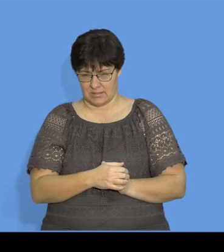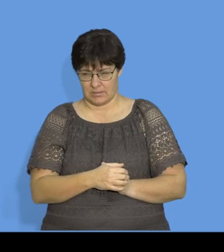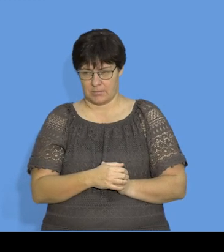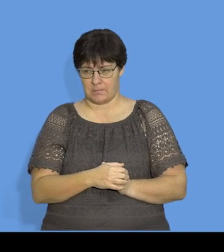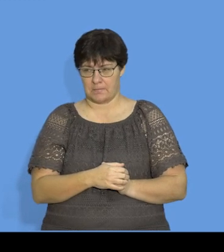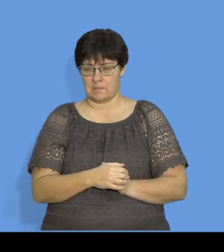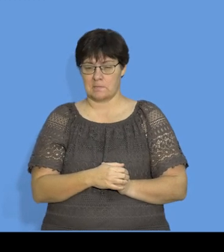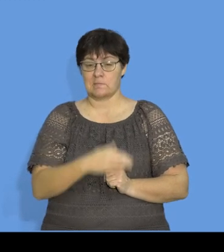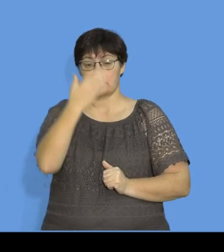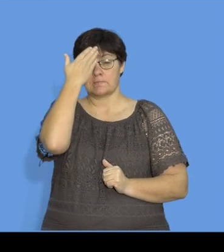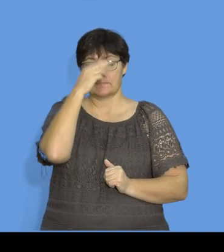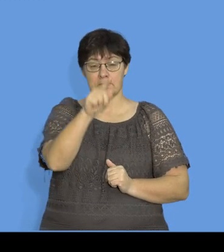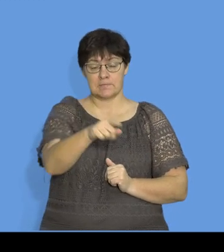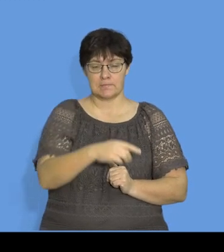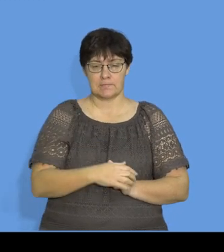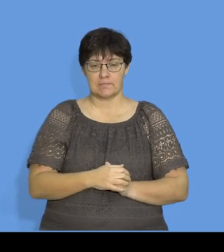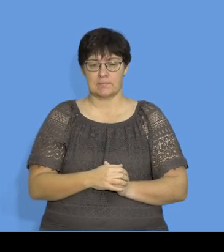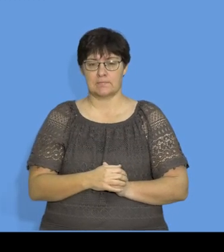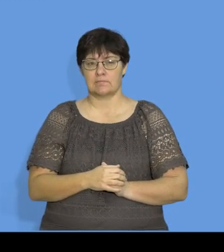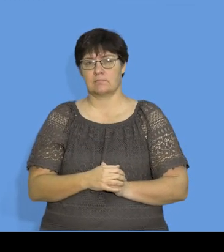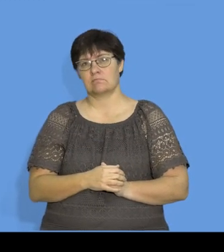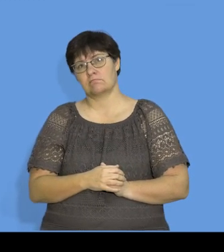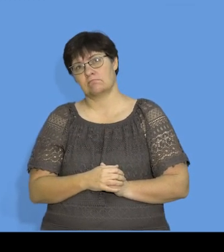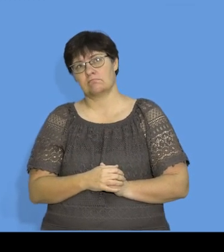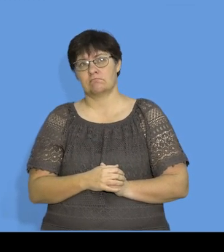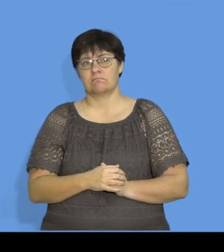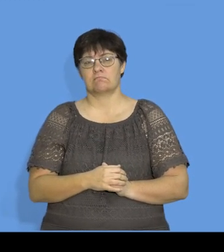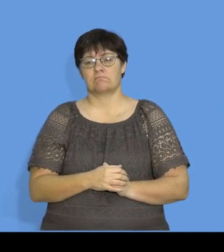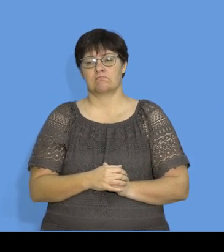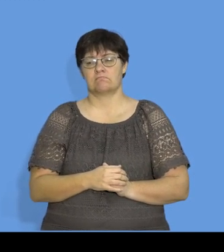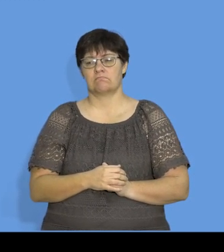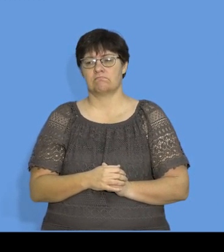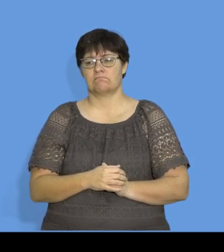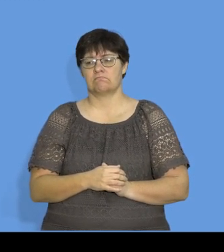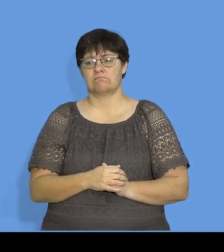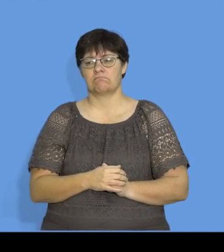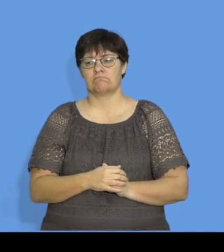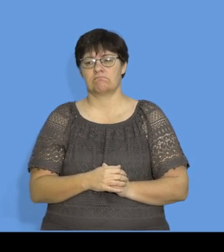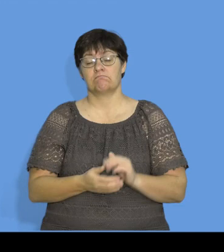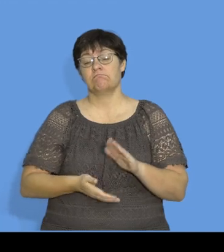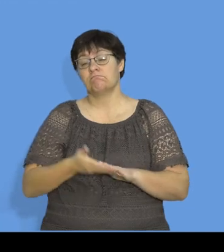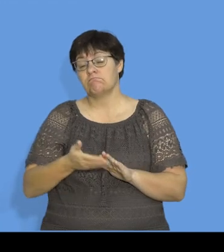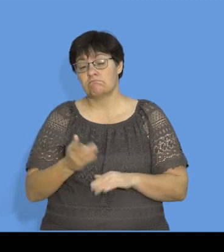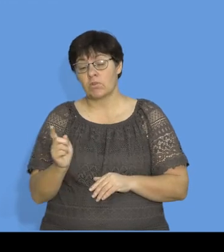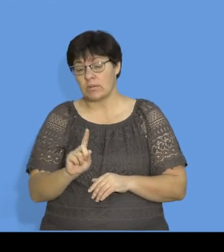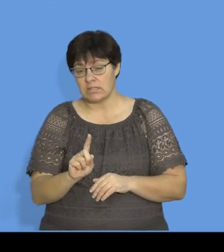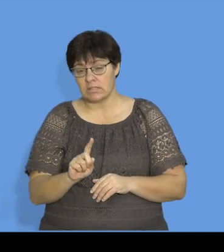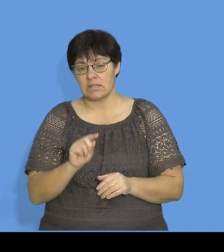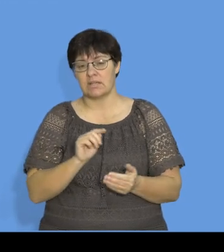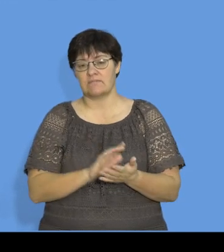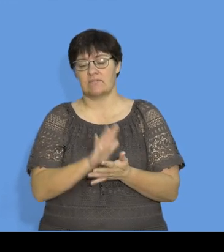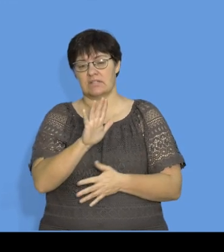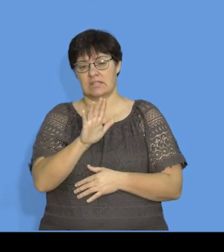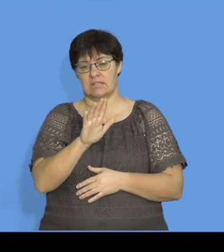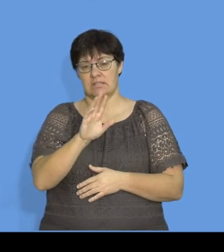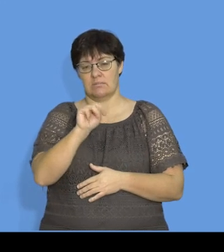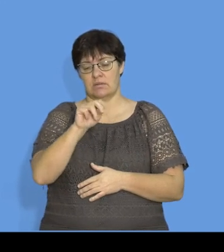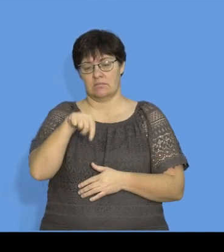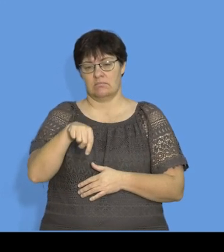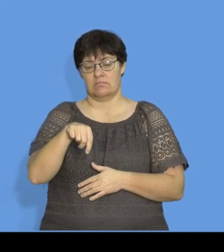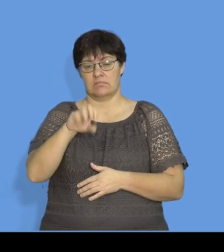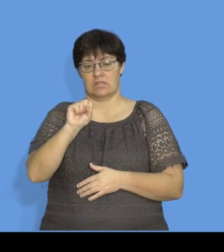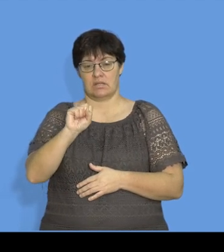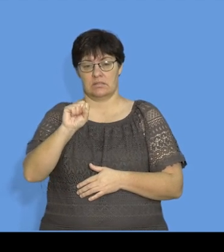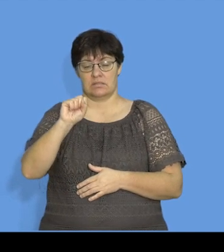Okay? We know that he was going at 15 meters